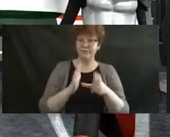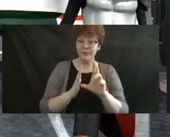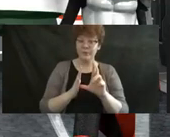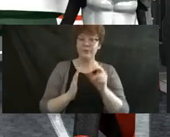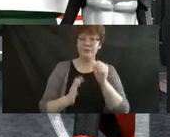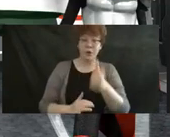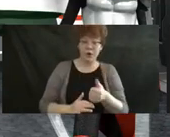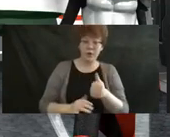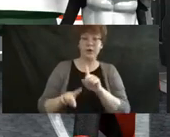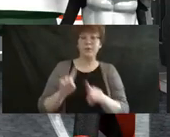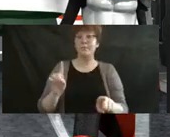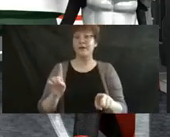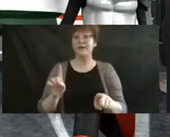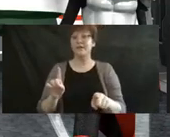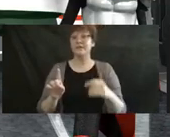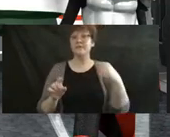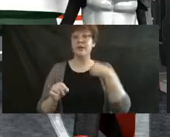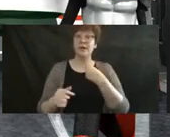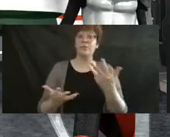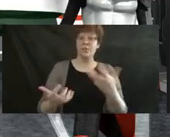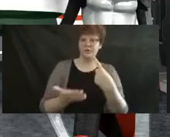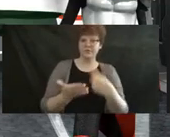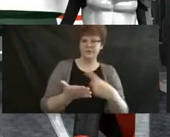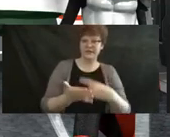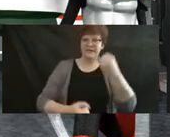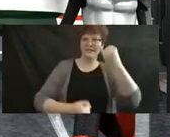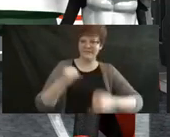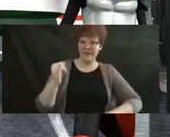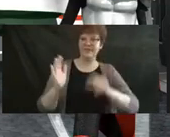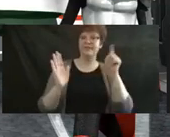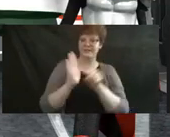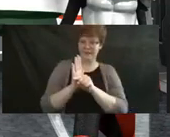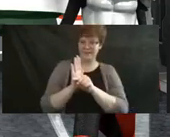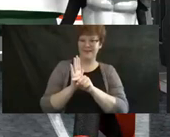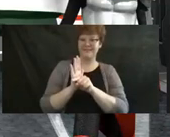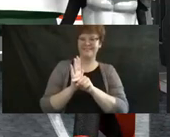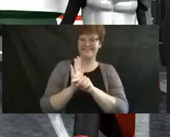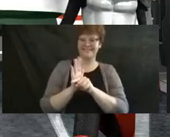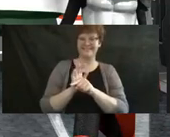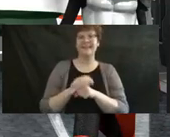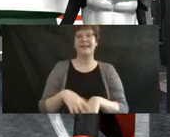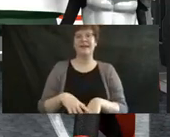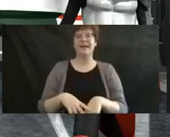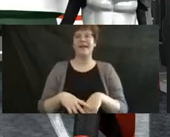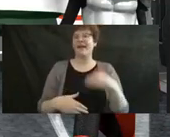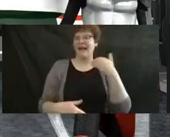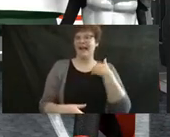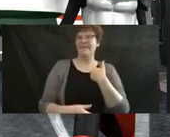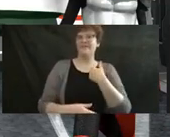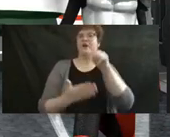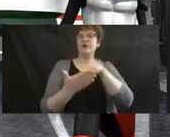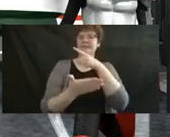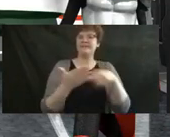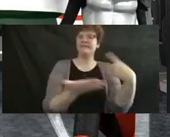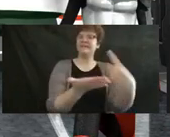about more maybe is the final assignment and to be able to do a critique of your skateboard decks. And again, it's a very